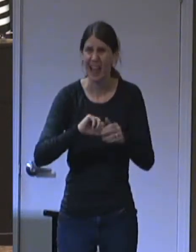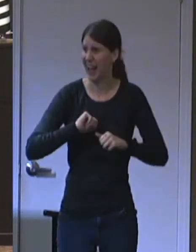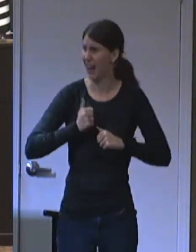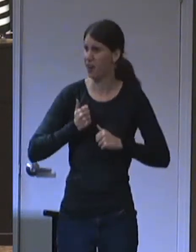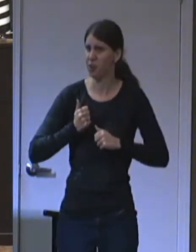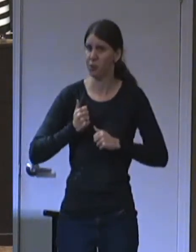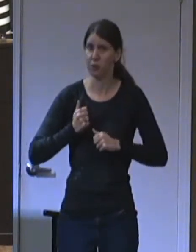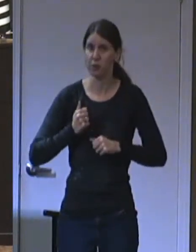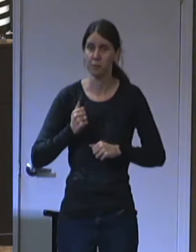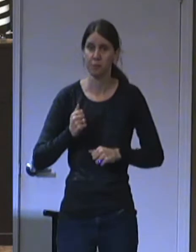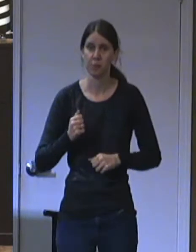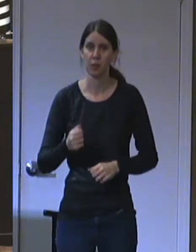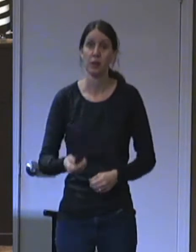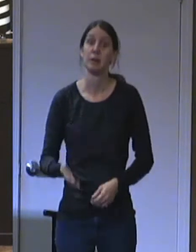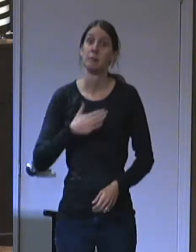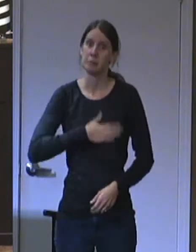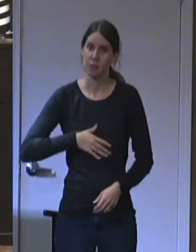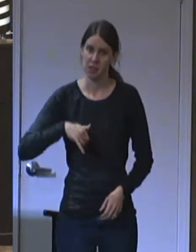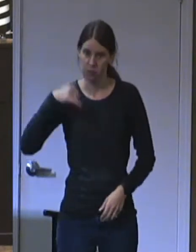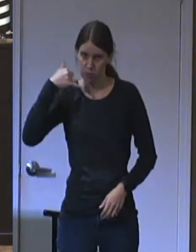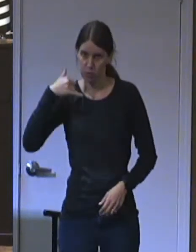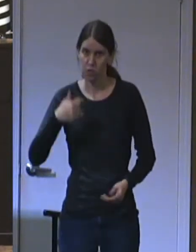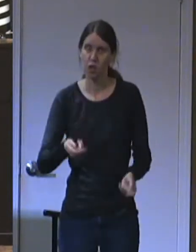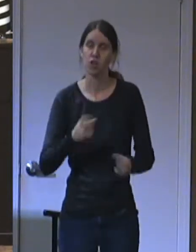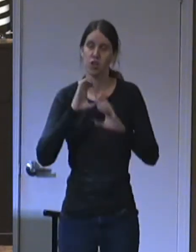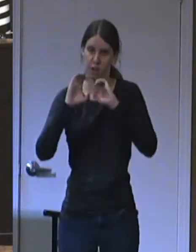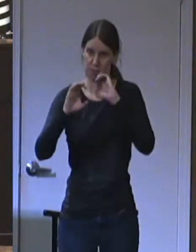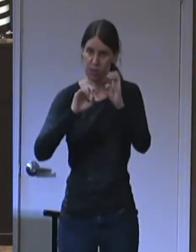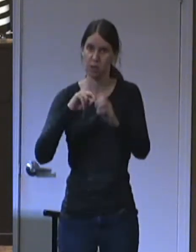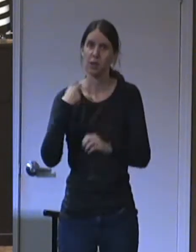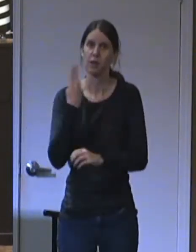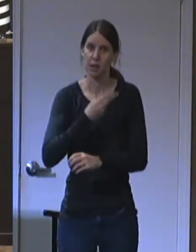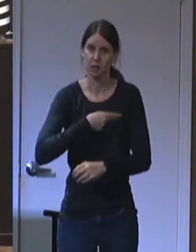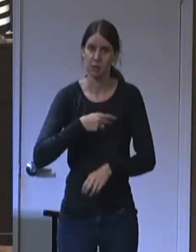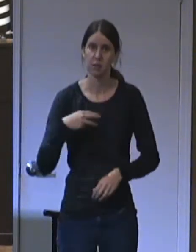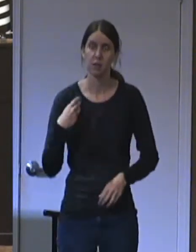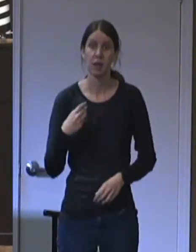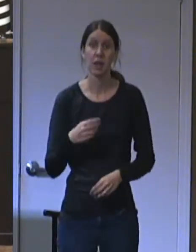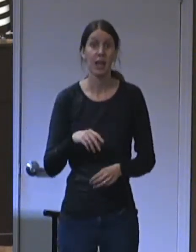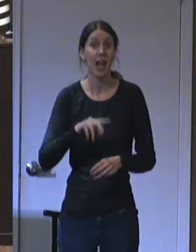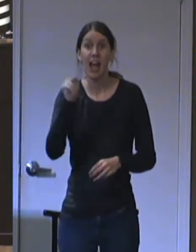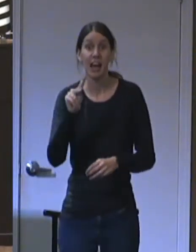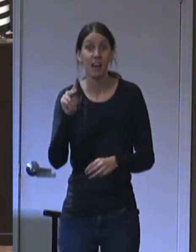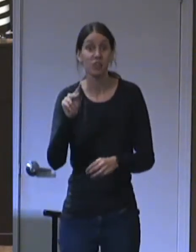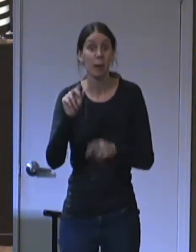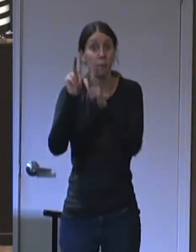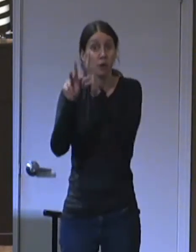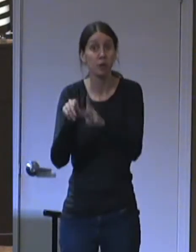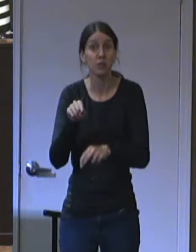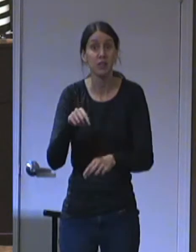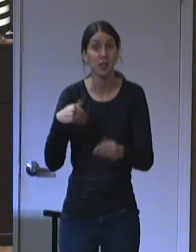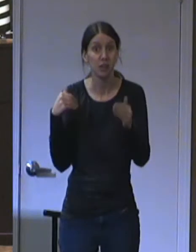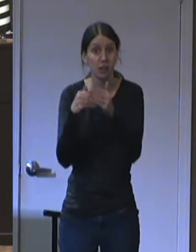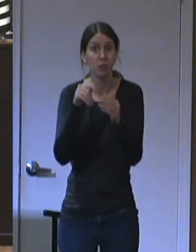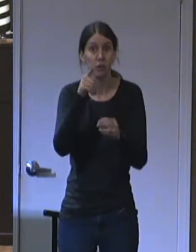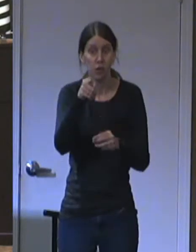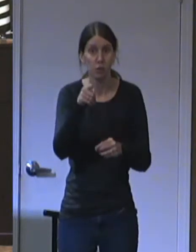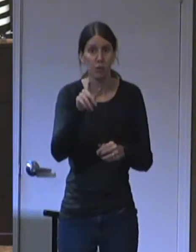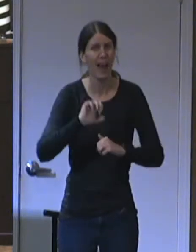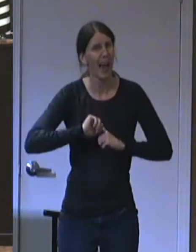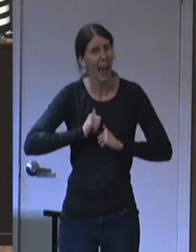that, as we sing, you need to come let us know. Talk to somebody nearby. They'll come with you or they'll help you right where you're